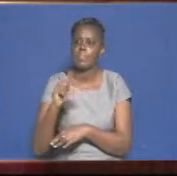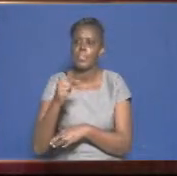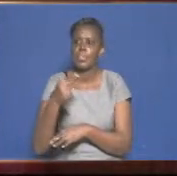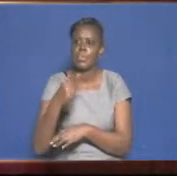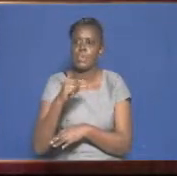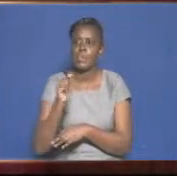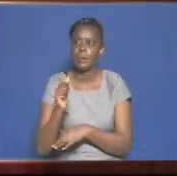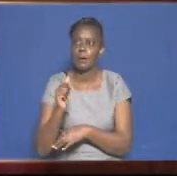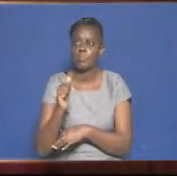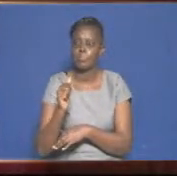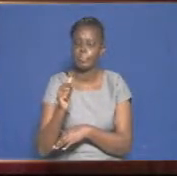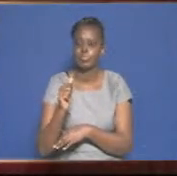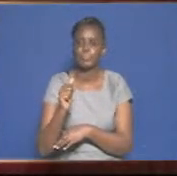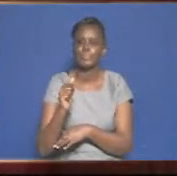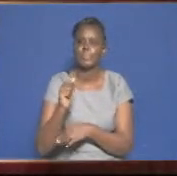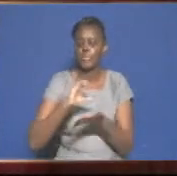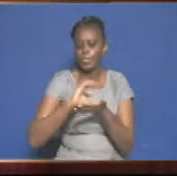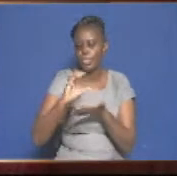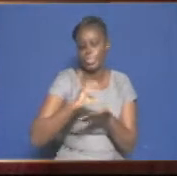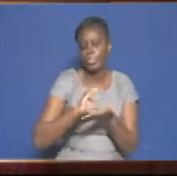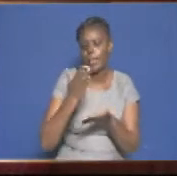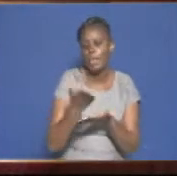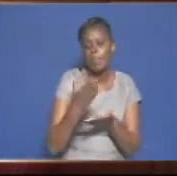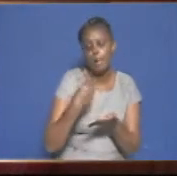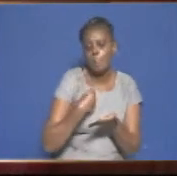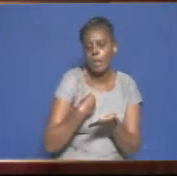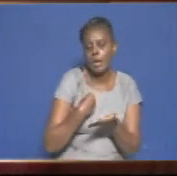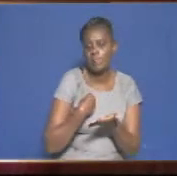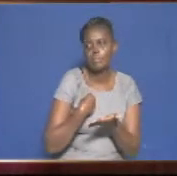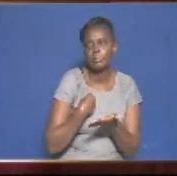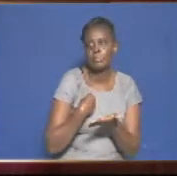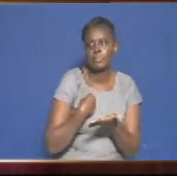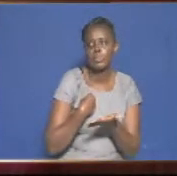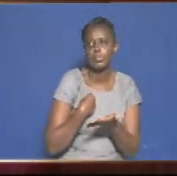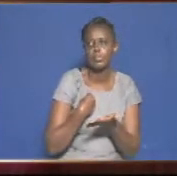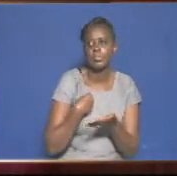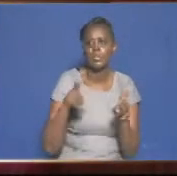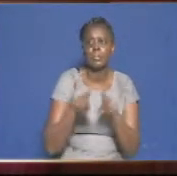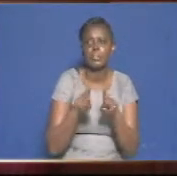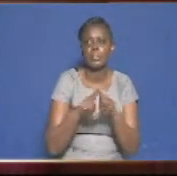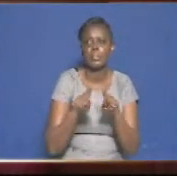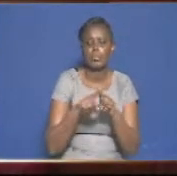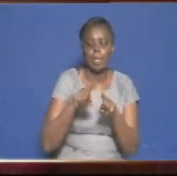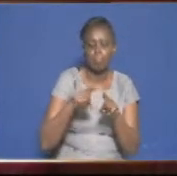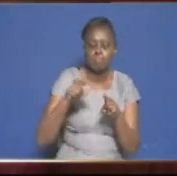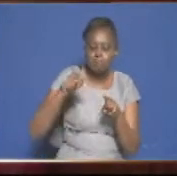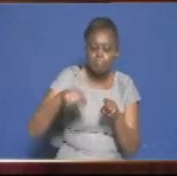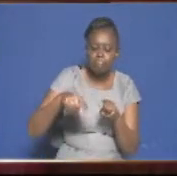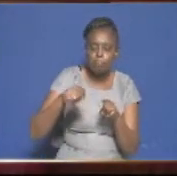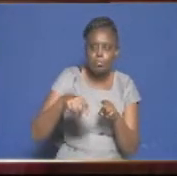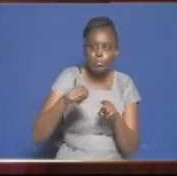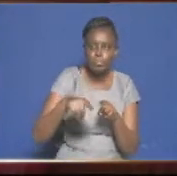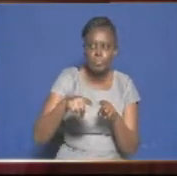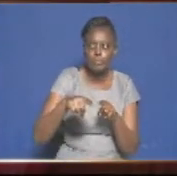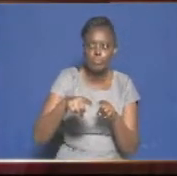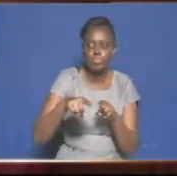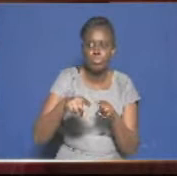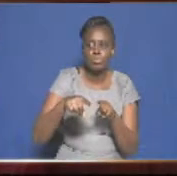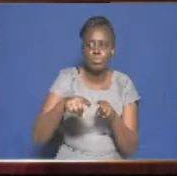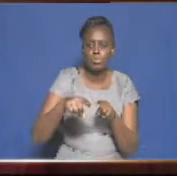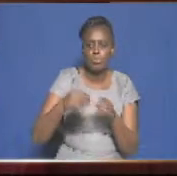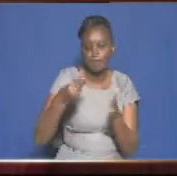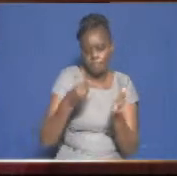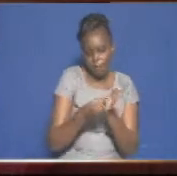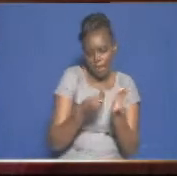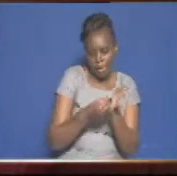at the allocations, Mr. Speaker, to start off as a seed As a seed